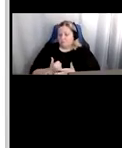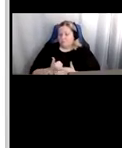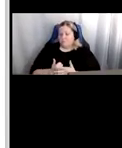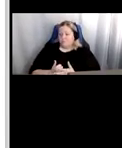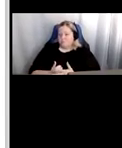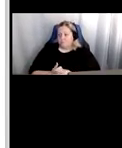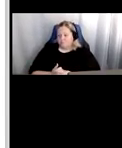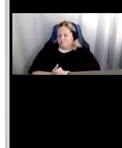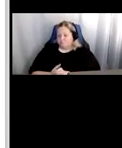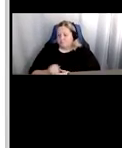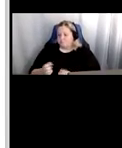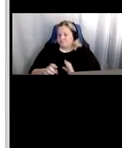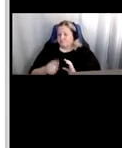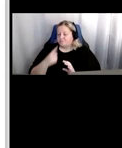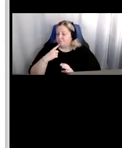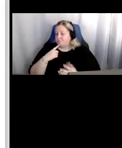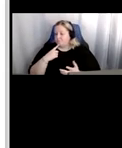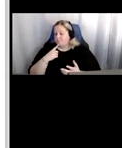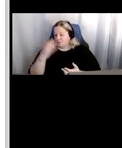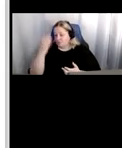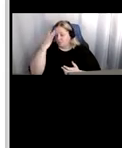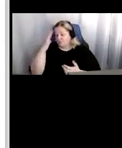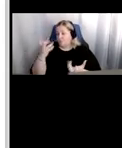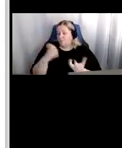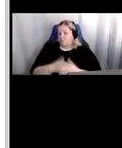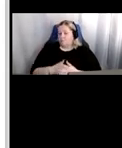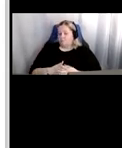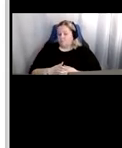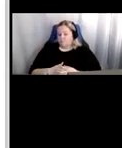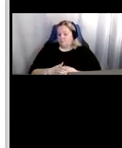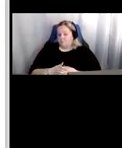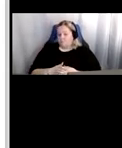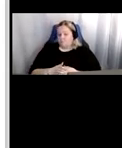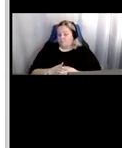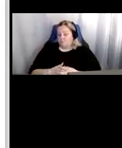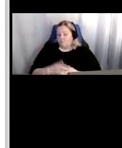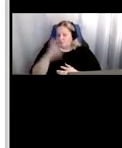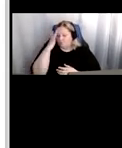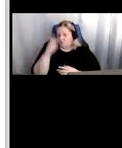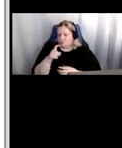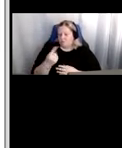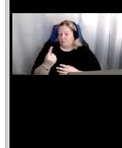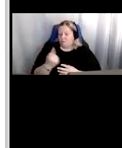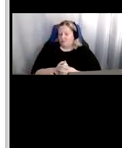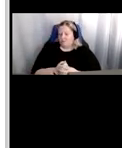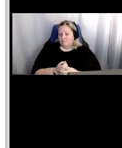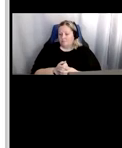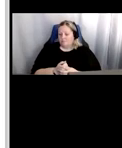So say you want, you don't really know what you want, but you know that you need something